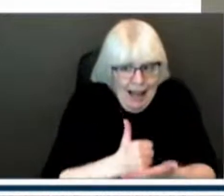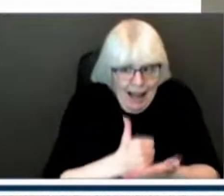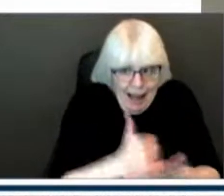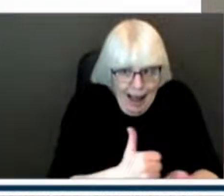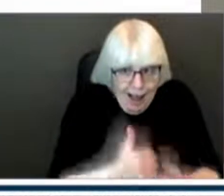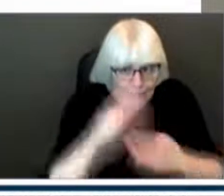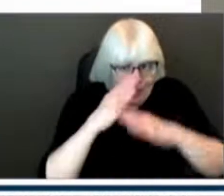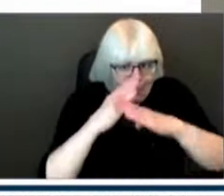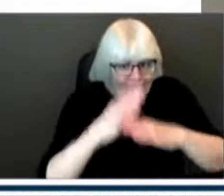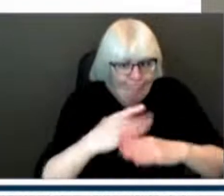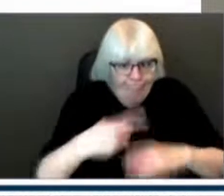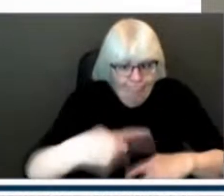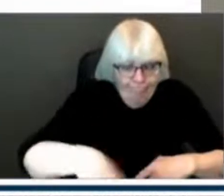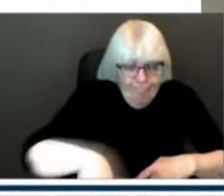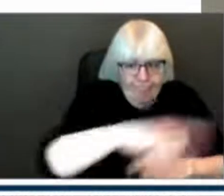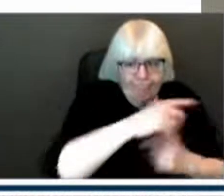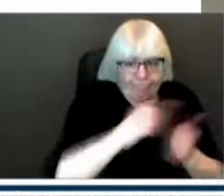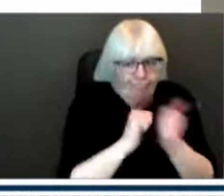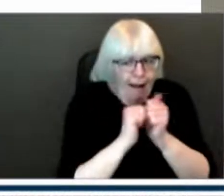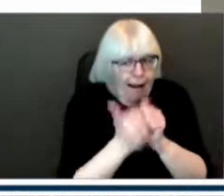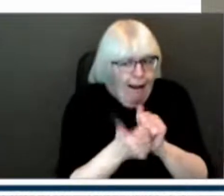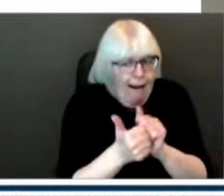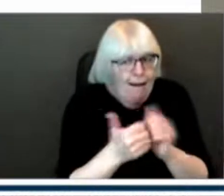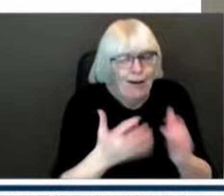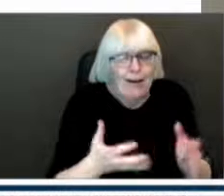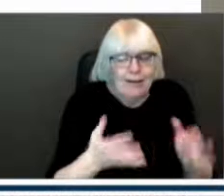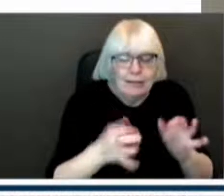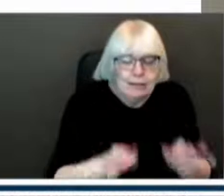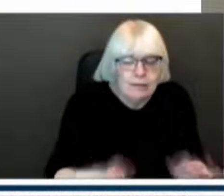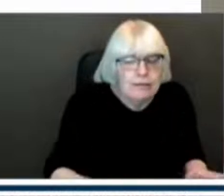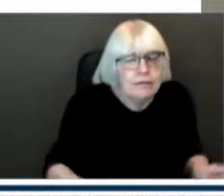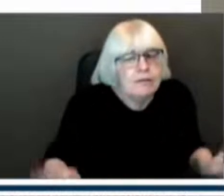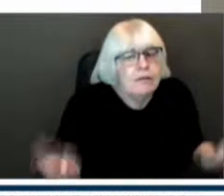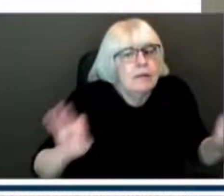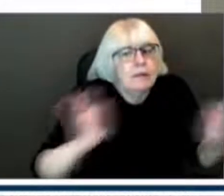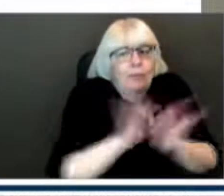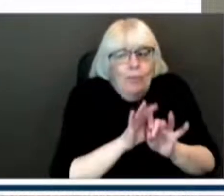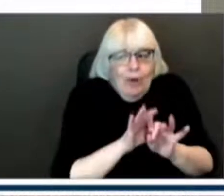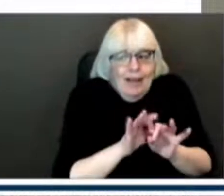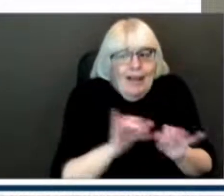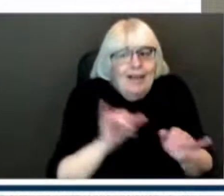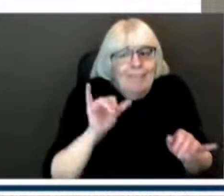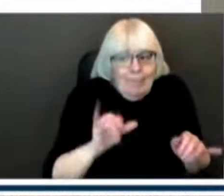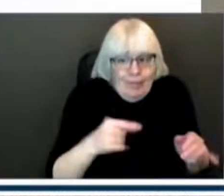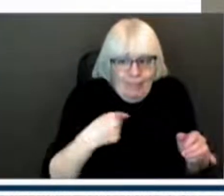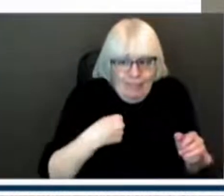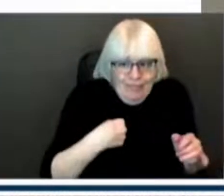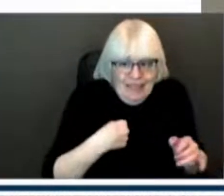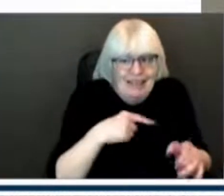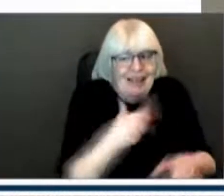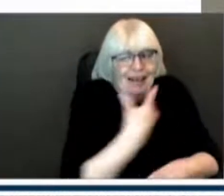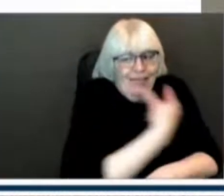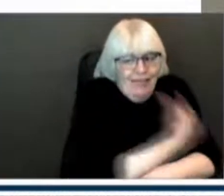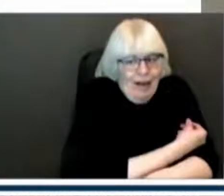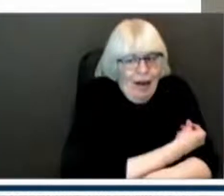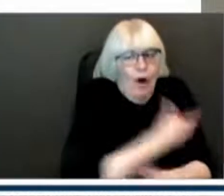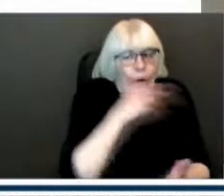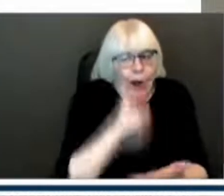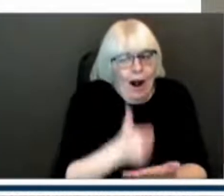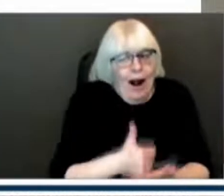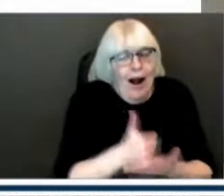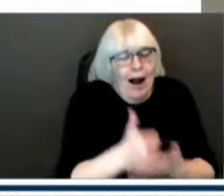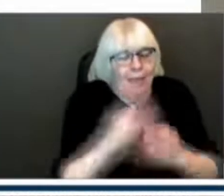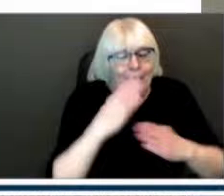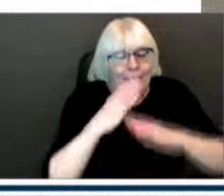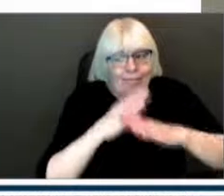is the fundamental piece that we need to understand around vaccination. Vaccination is what you do to protect others